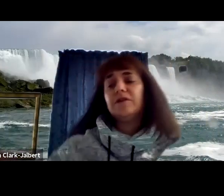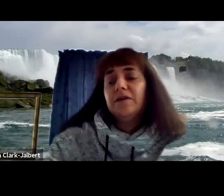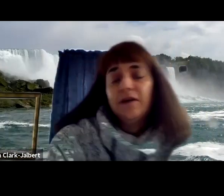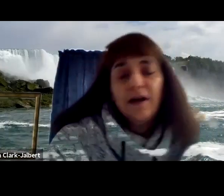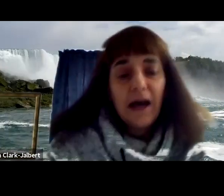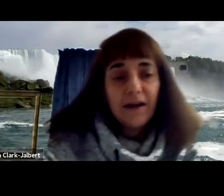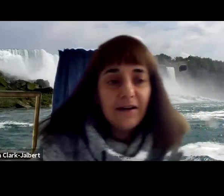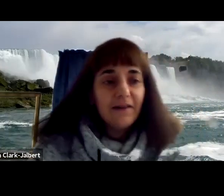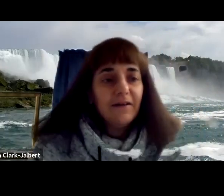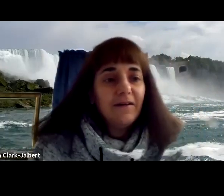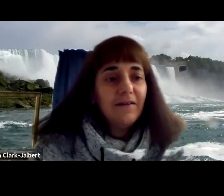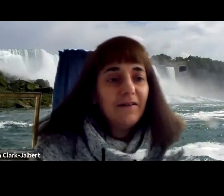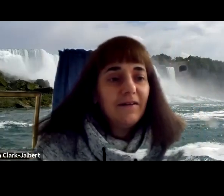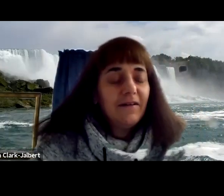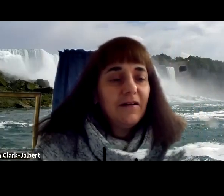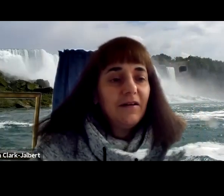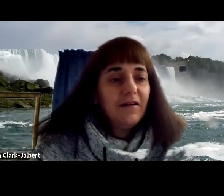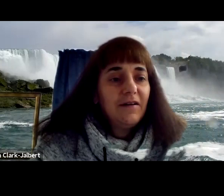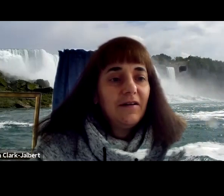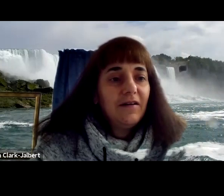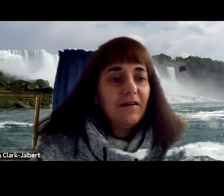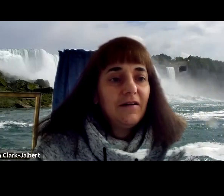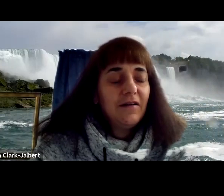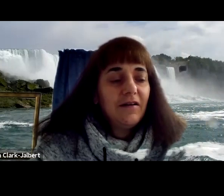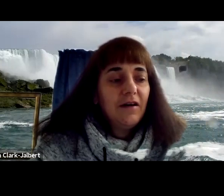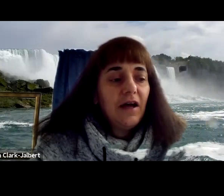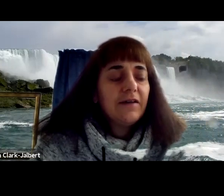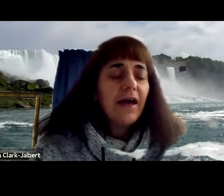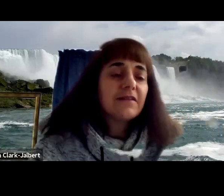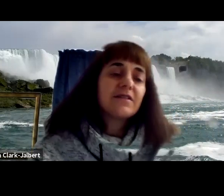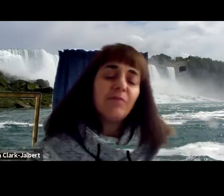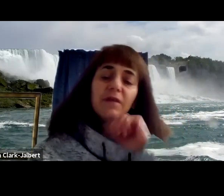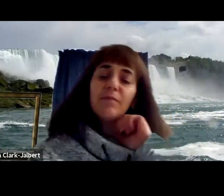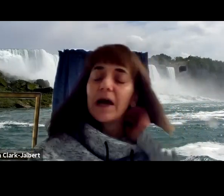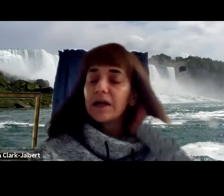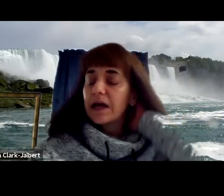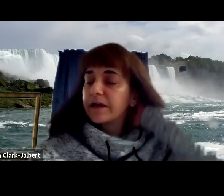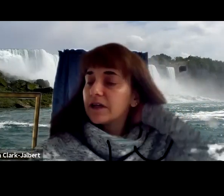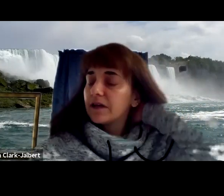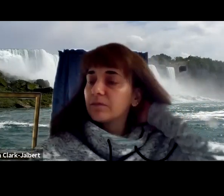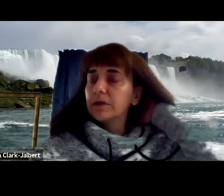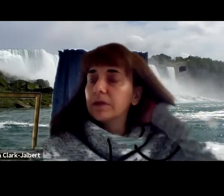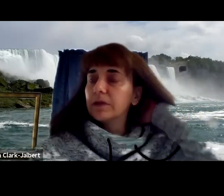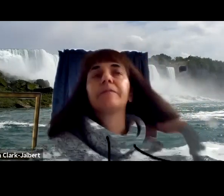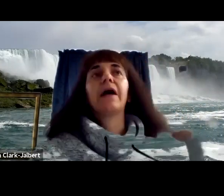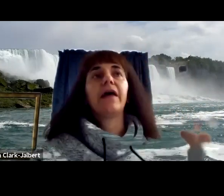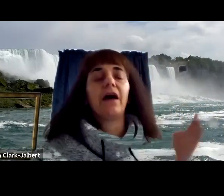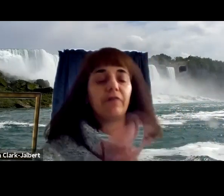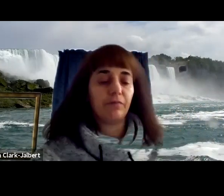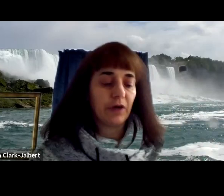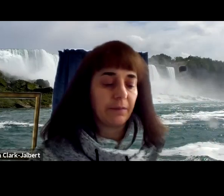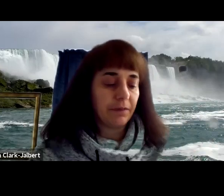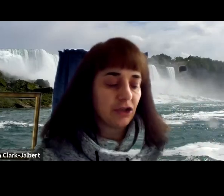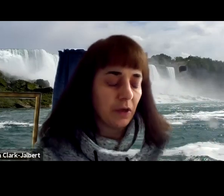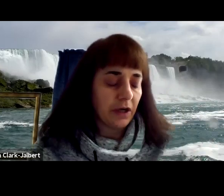don't. So I planted 4 rose bushes and 2 of them died. Yeah, some of them, I have